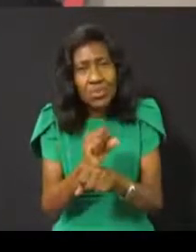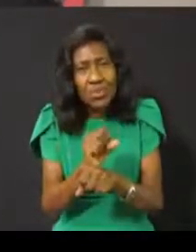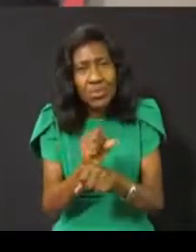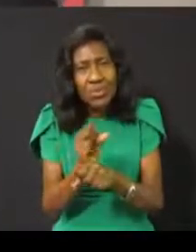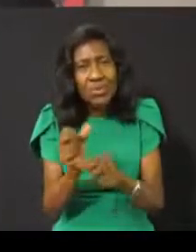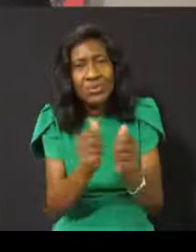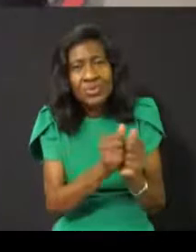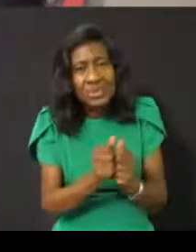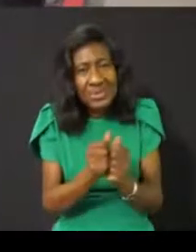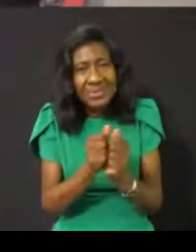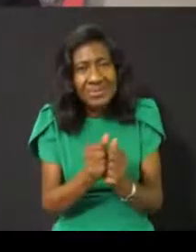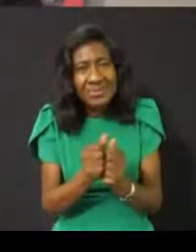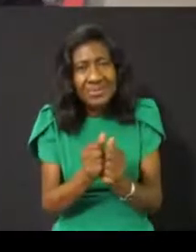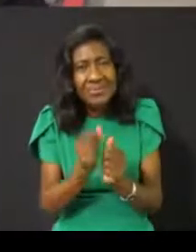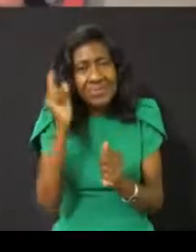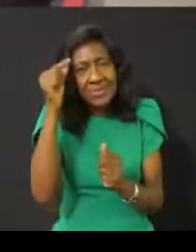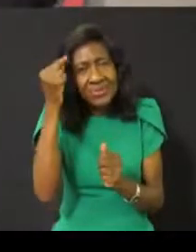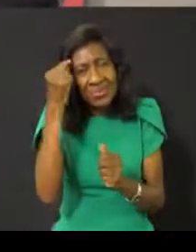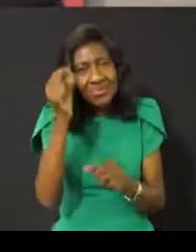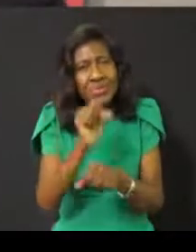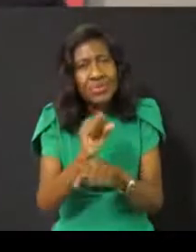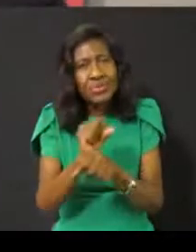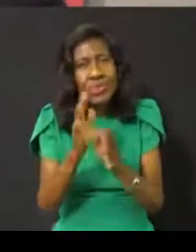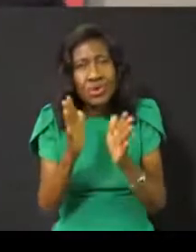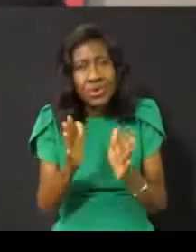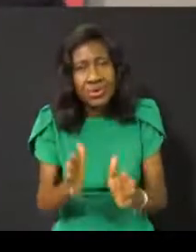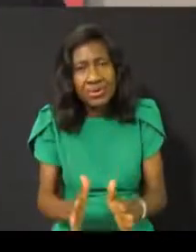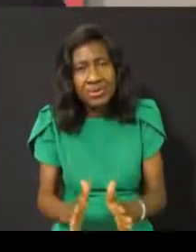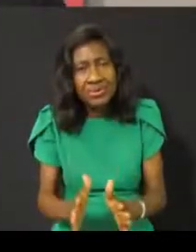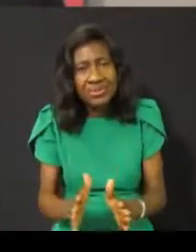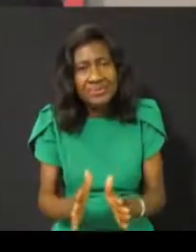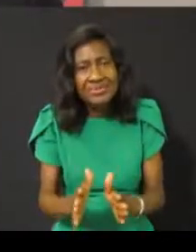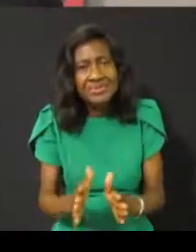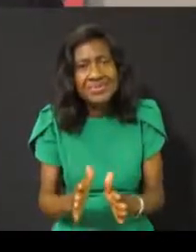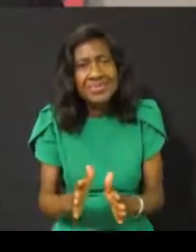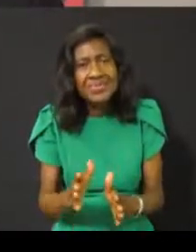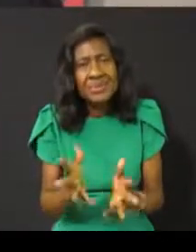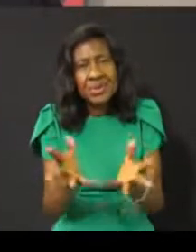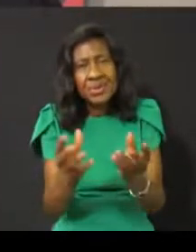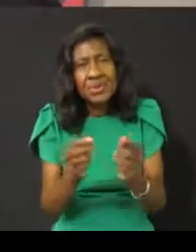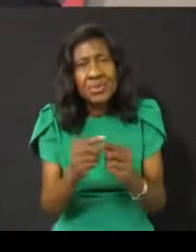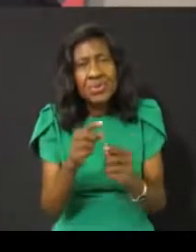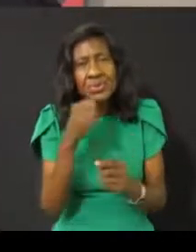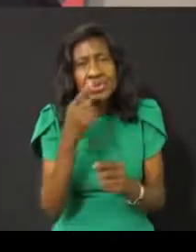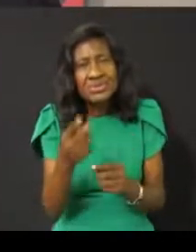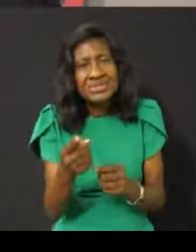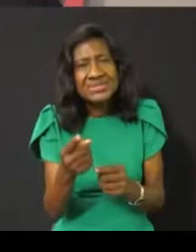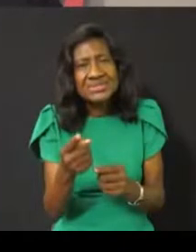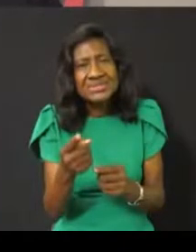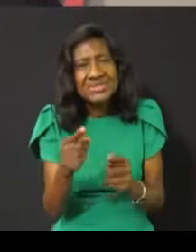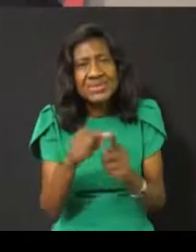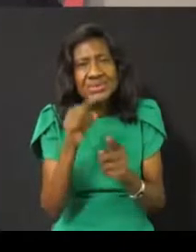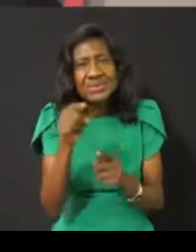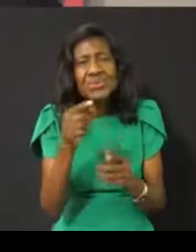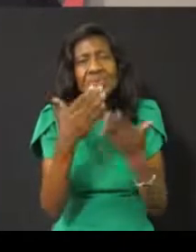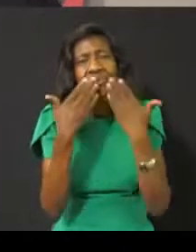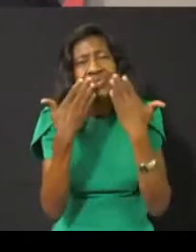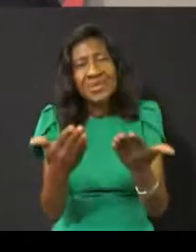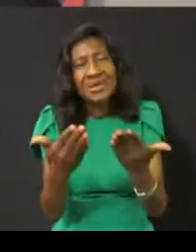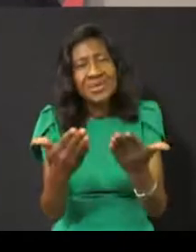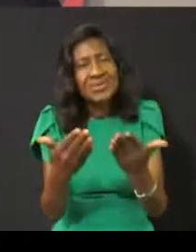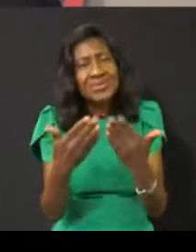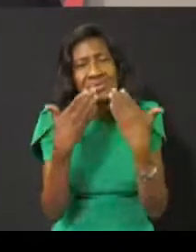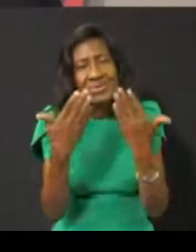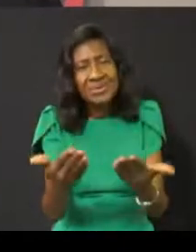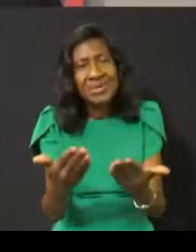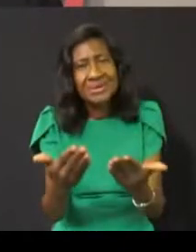civil service, the core civil service, the broader public service, I want to say directly to you, thank you very much.